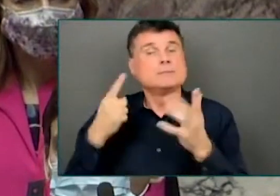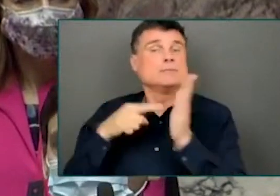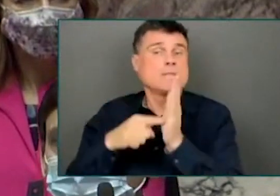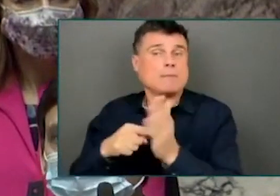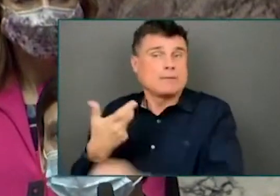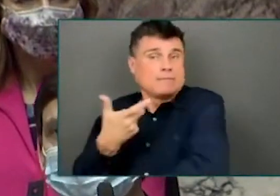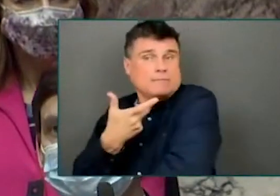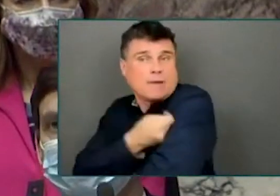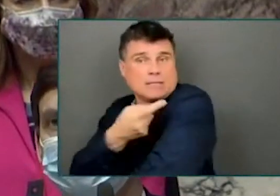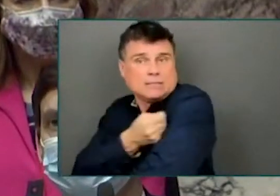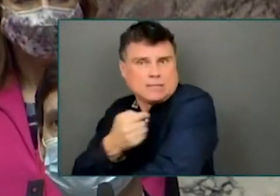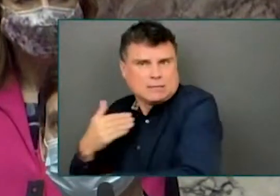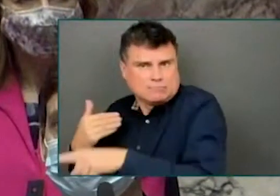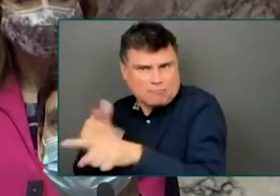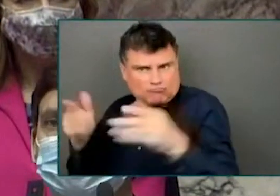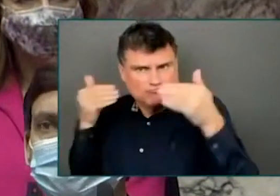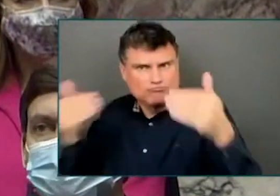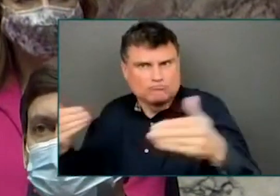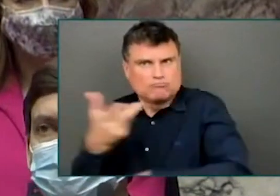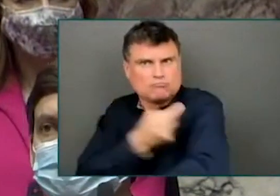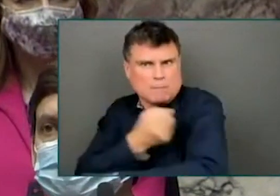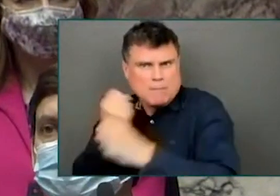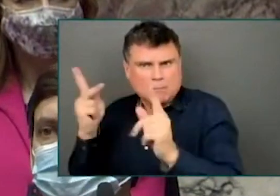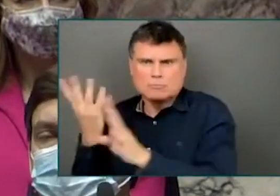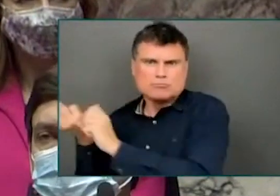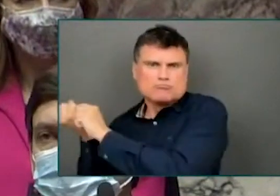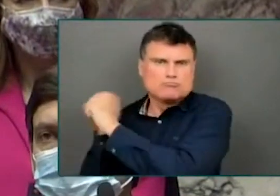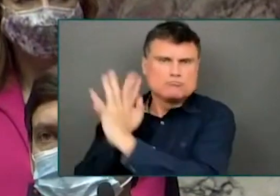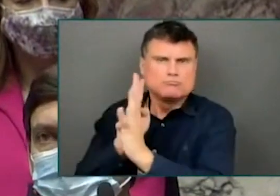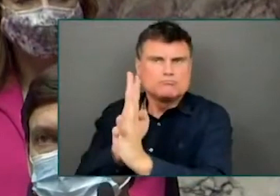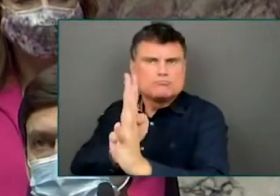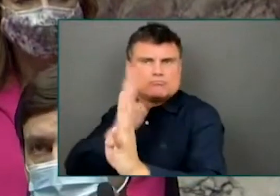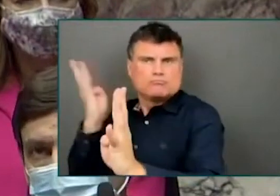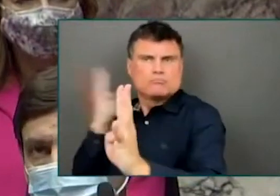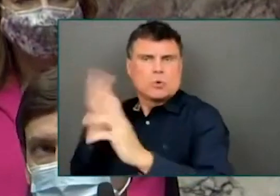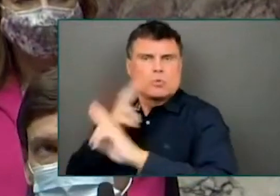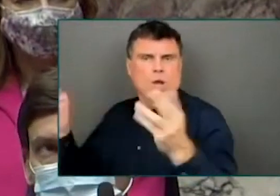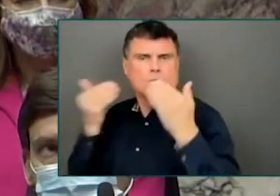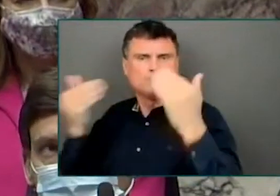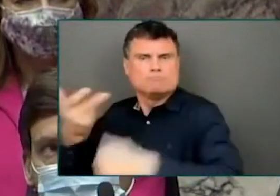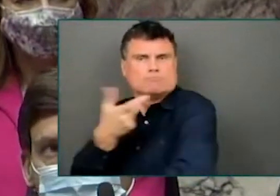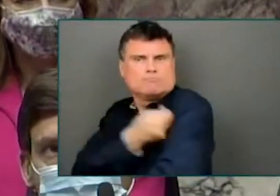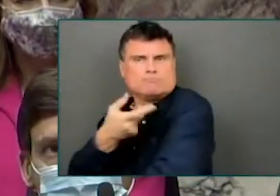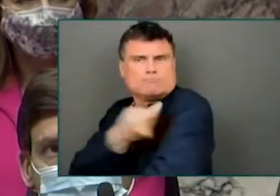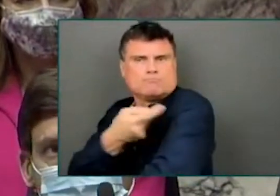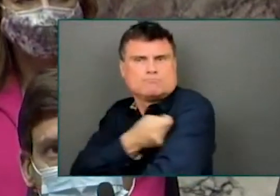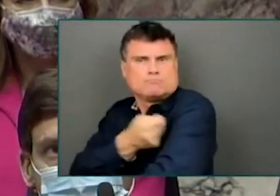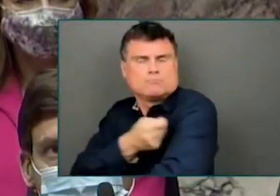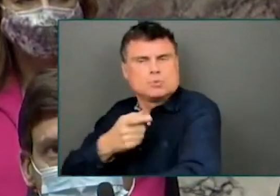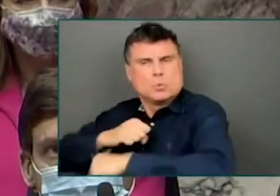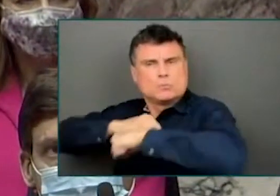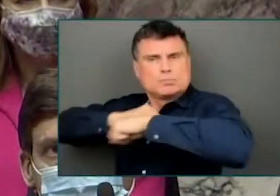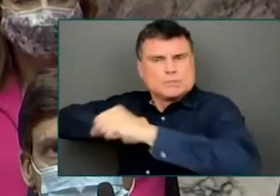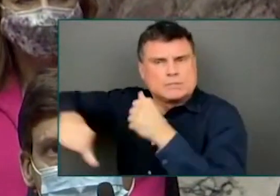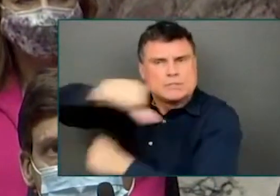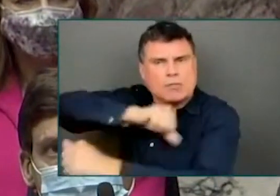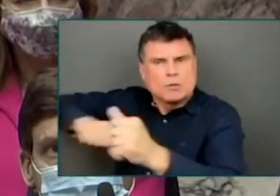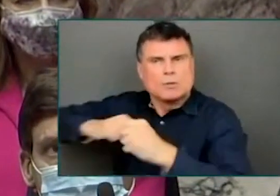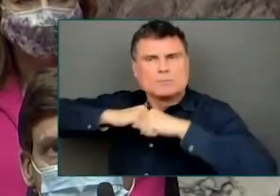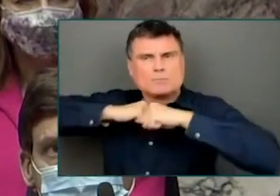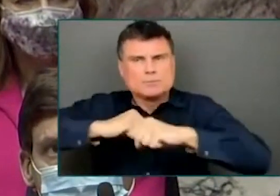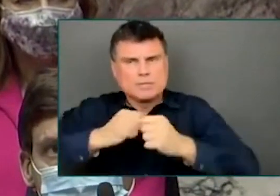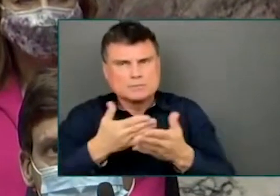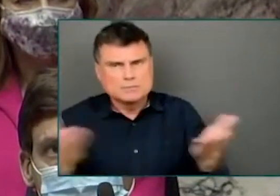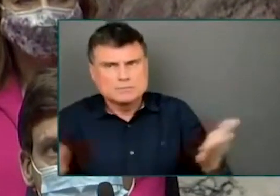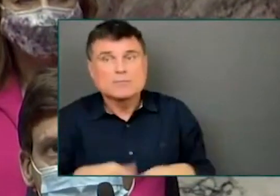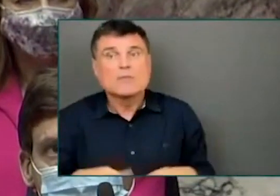protect ourselves and others. Healthcare workers, like my friend Sharon, came out of retirement to help with the largest vaccination program